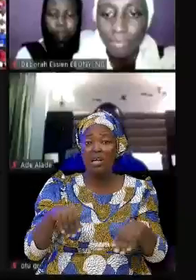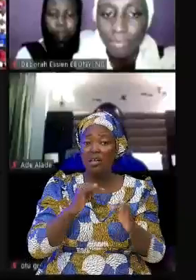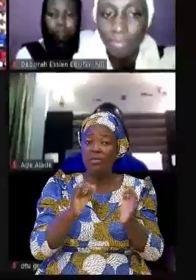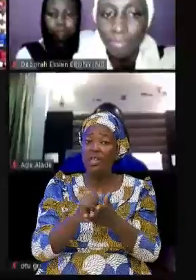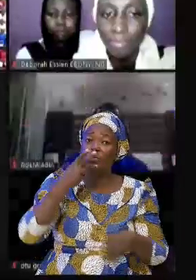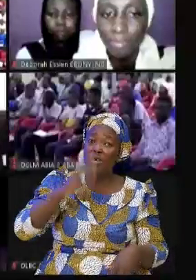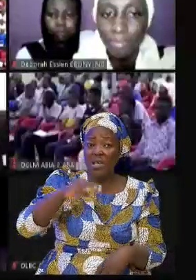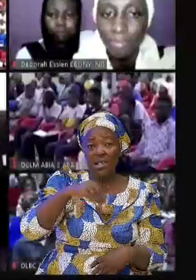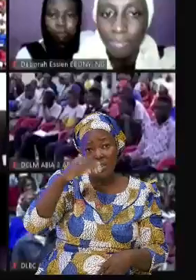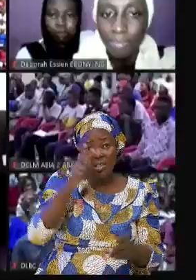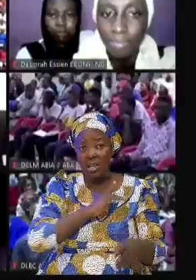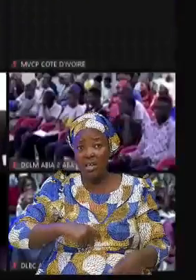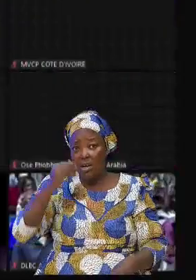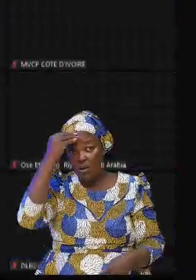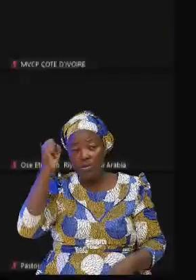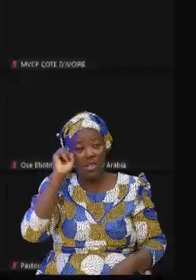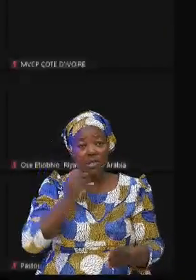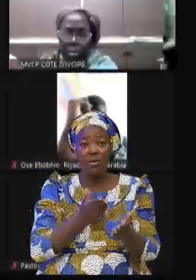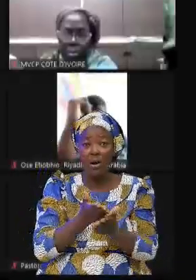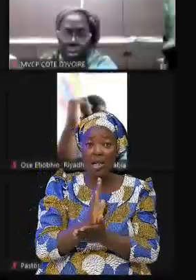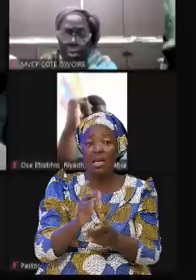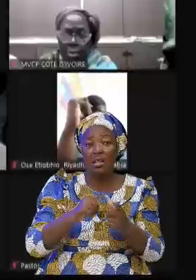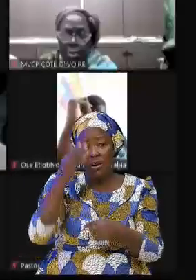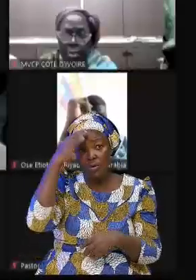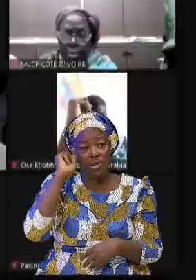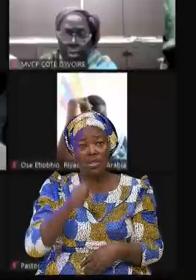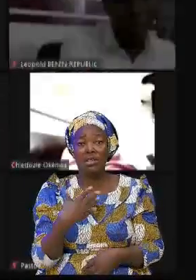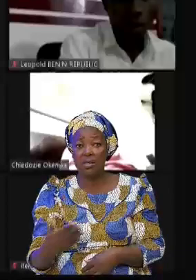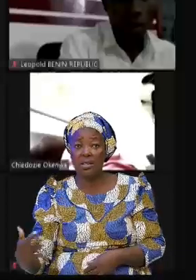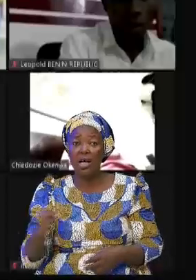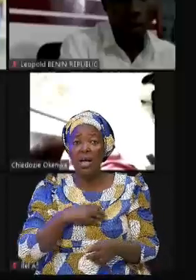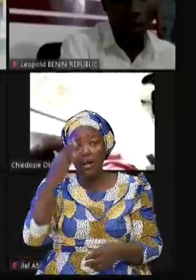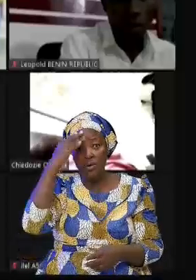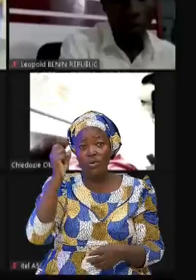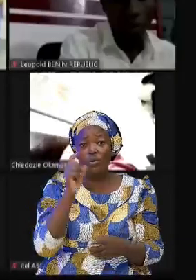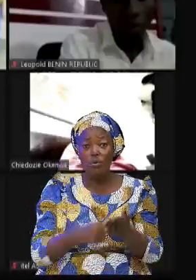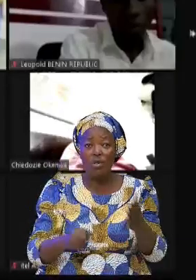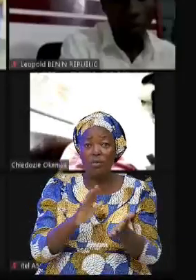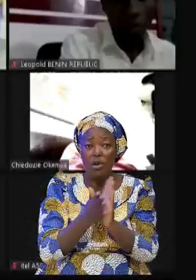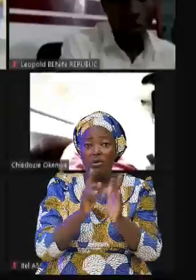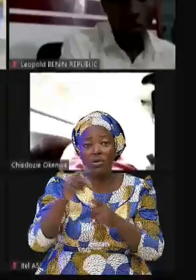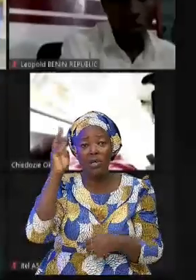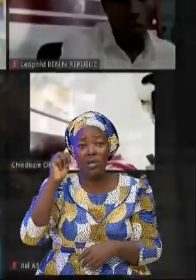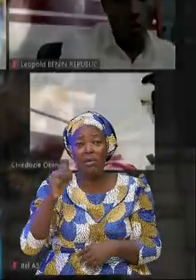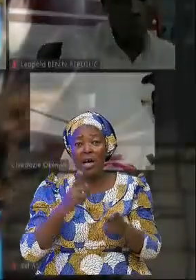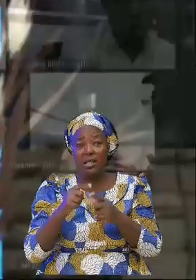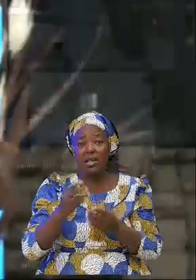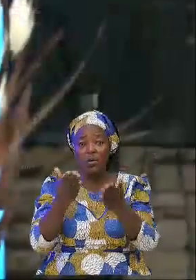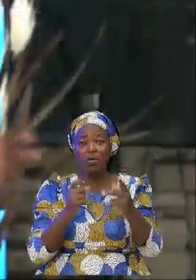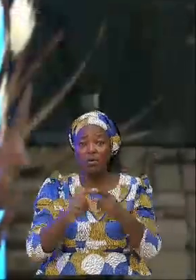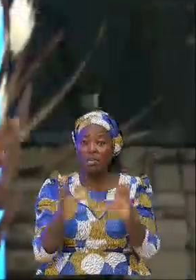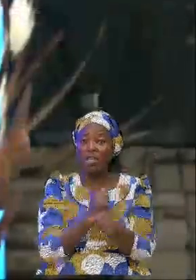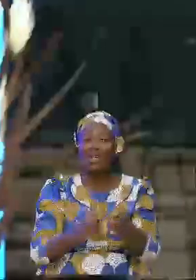help me. We're going to take it back. If that wicked king knows his right, and he knows his property,